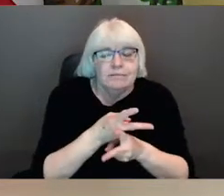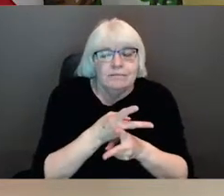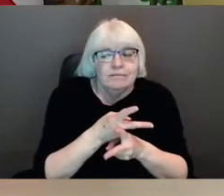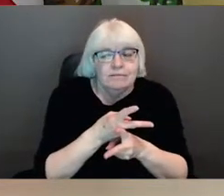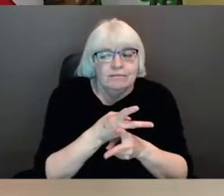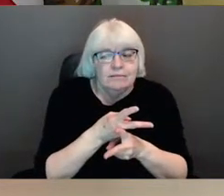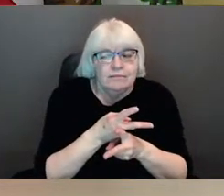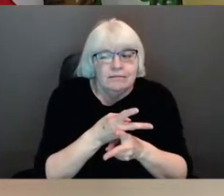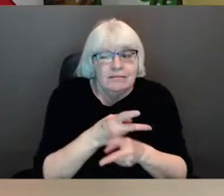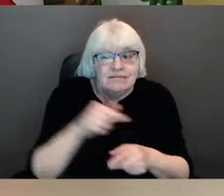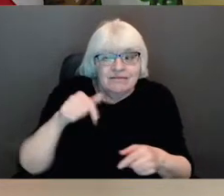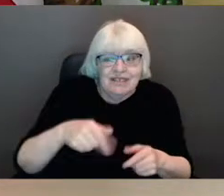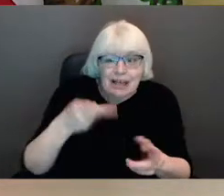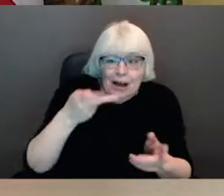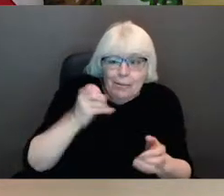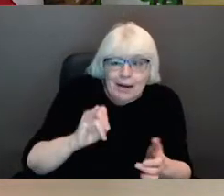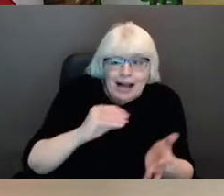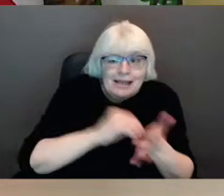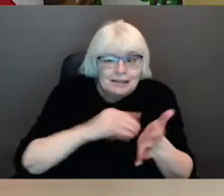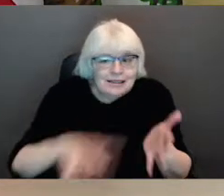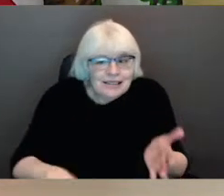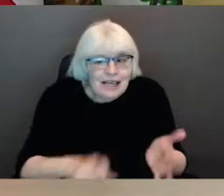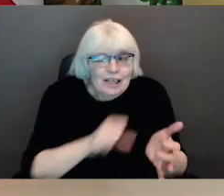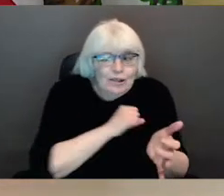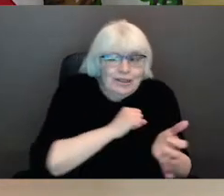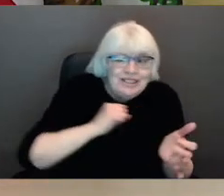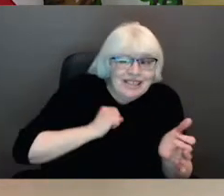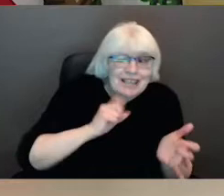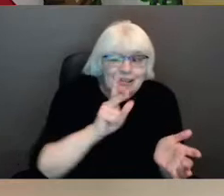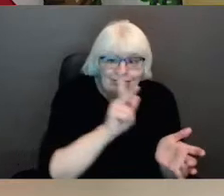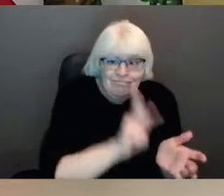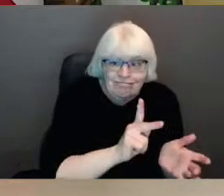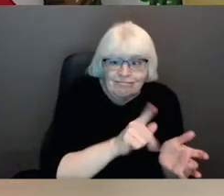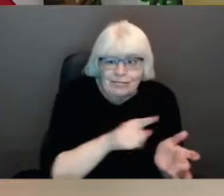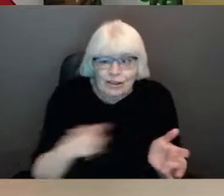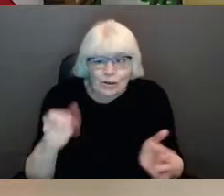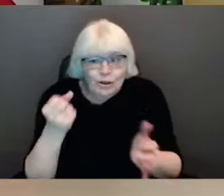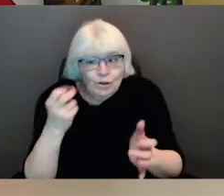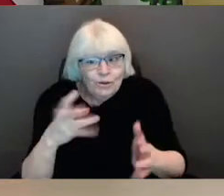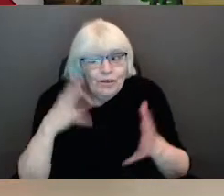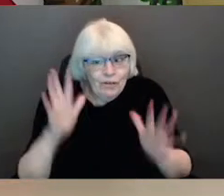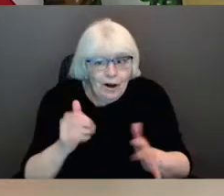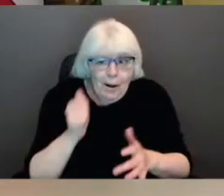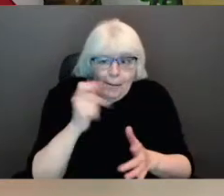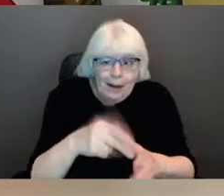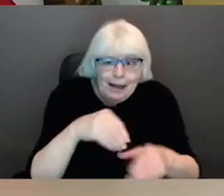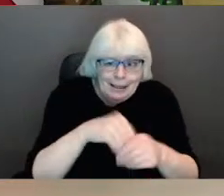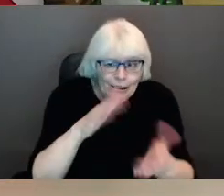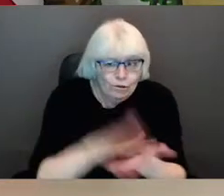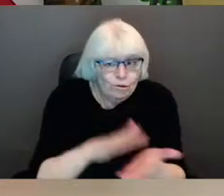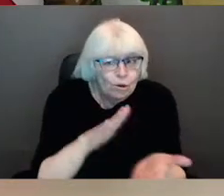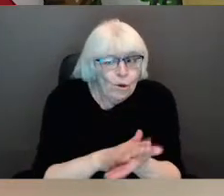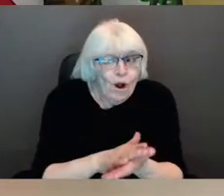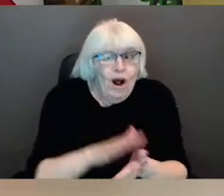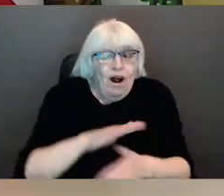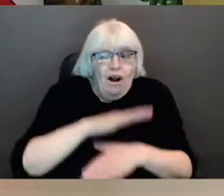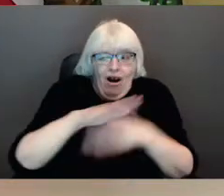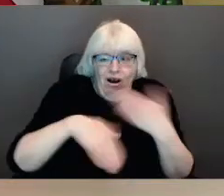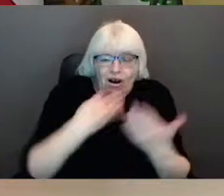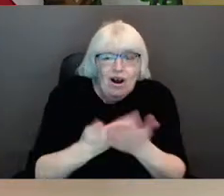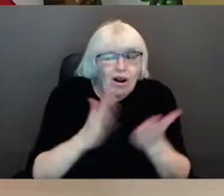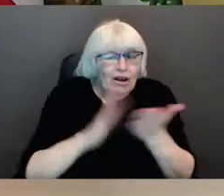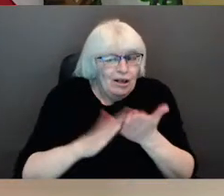learning for grades K to 12. We know that COVID-19 is prevalent in all island communities in all age